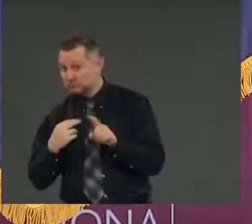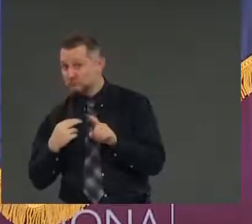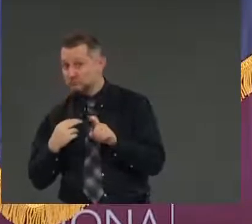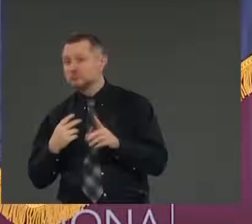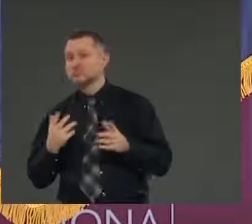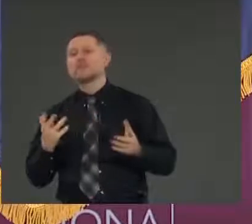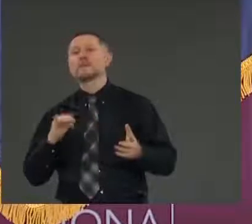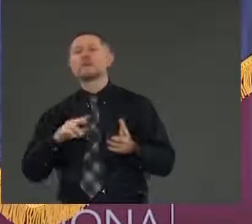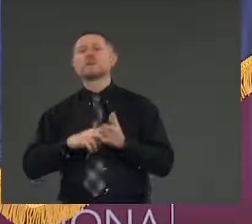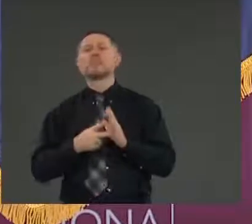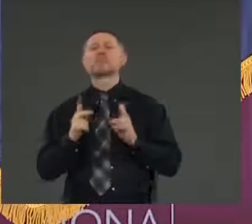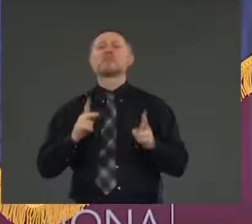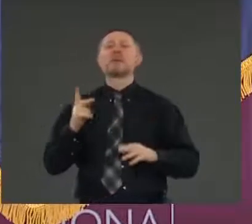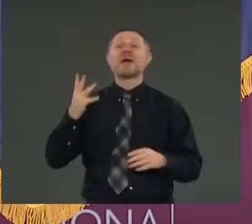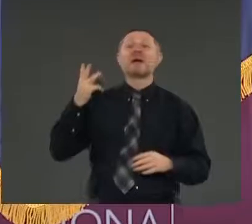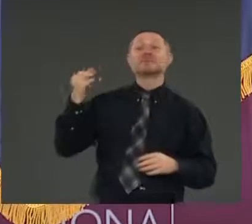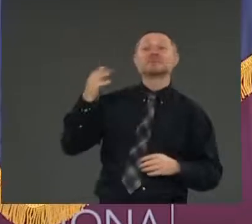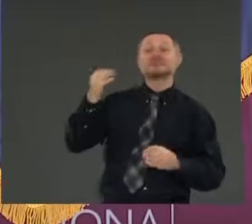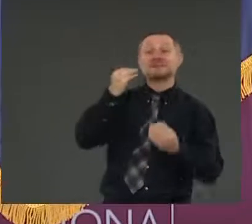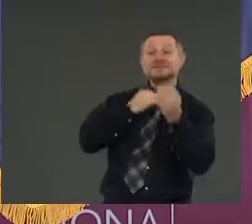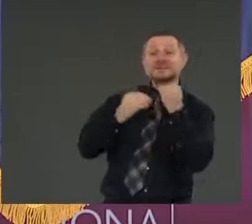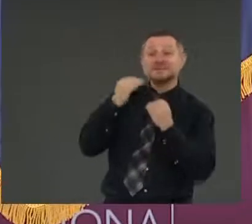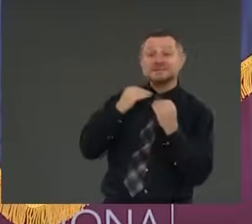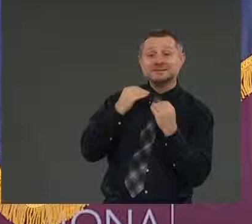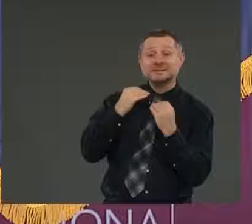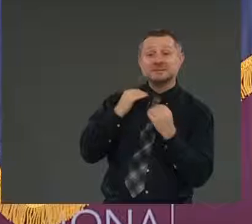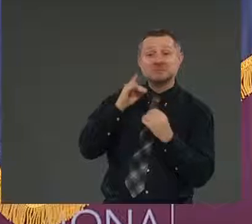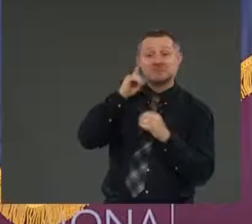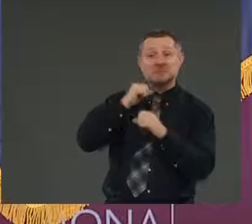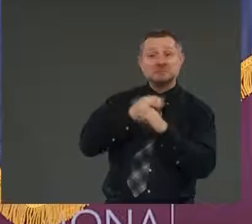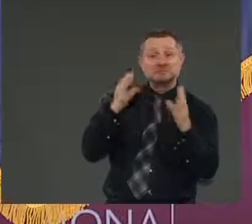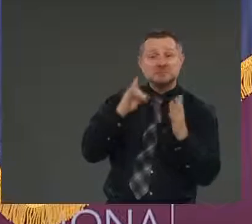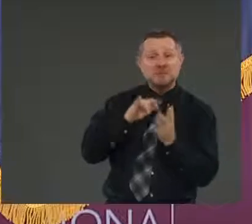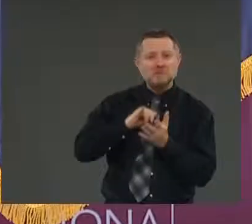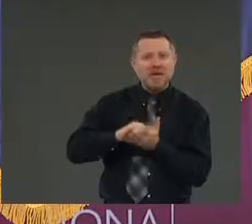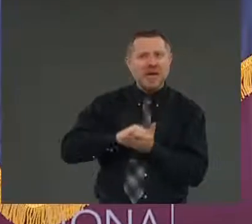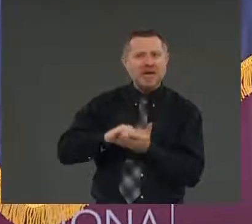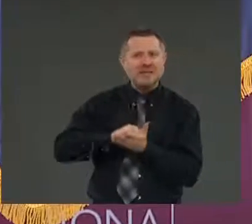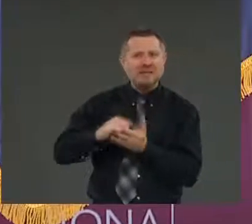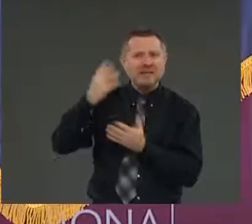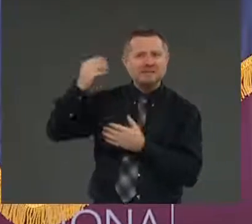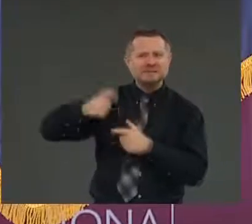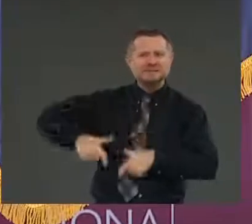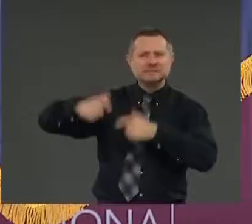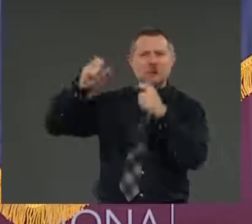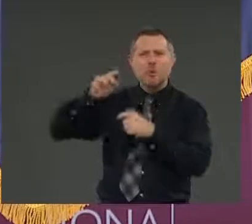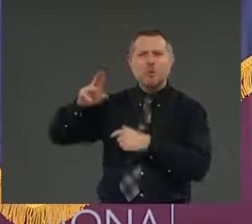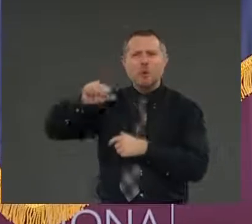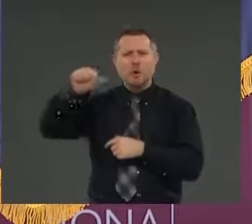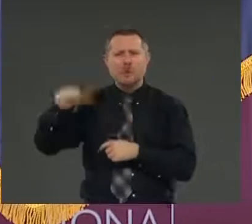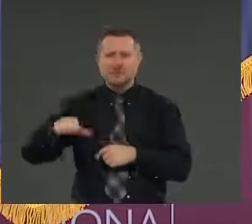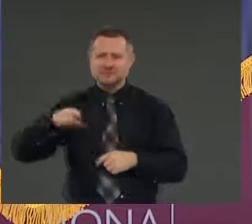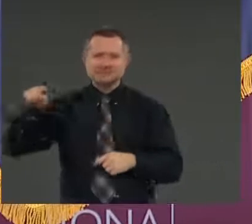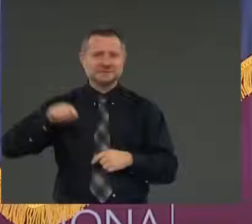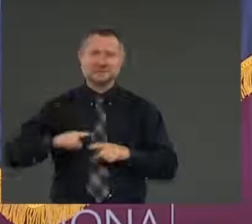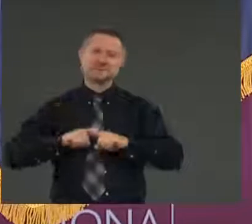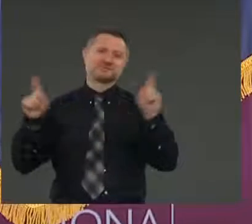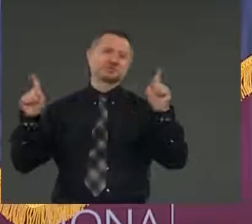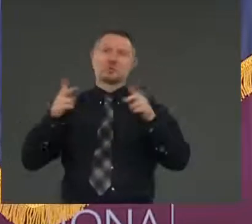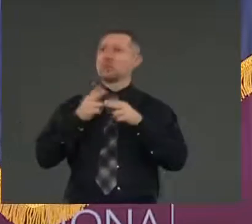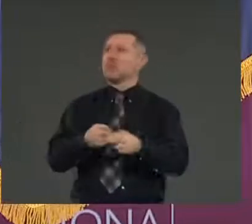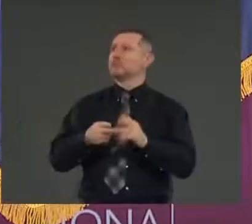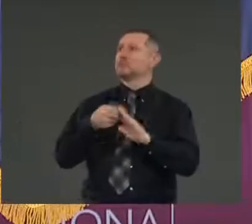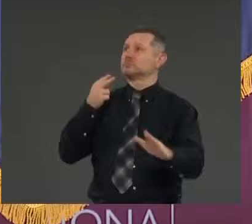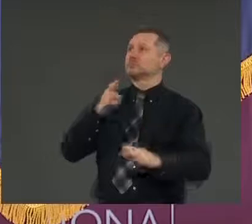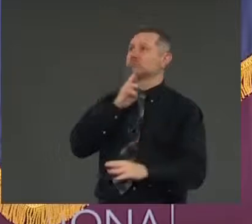is, well, outdoor dining on 2nd Avenue in Manhattan or in Albany? What is the size